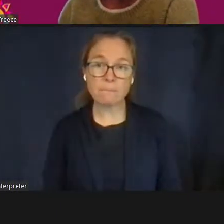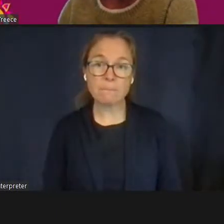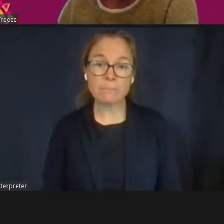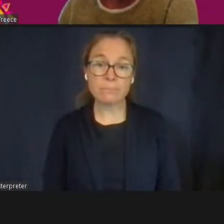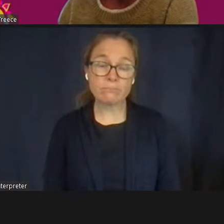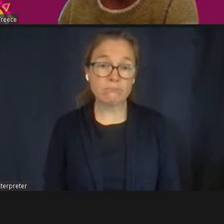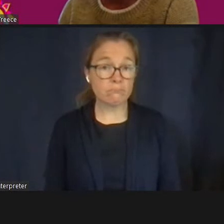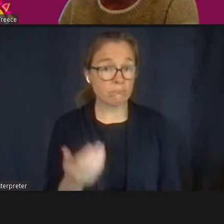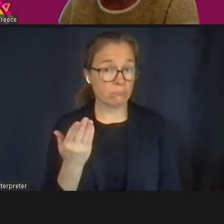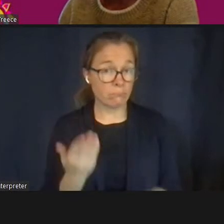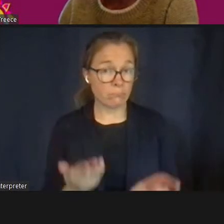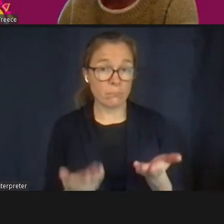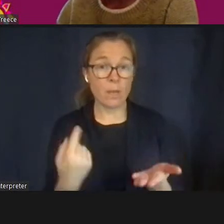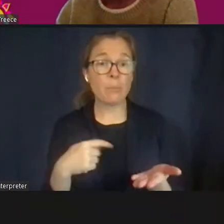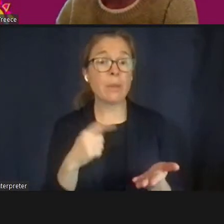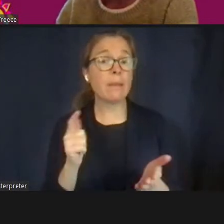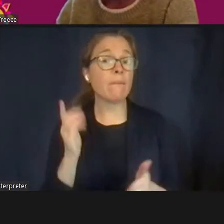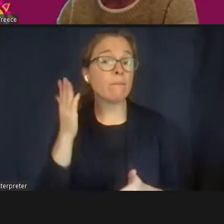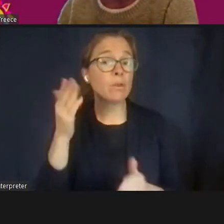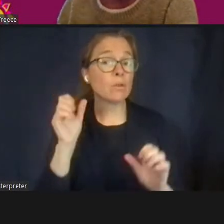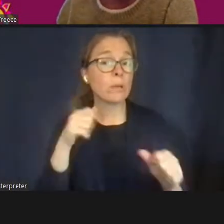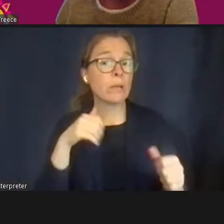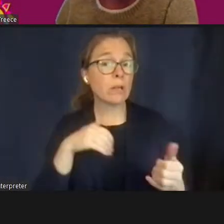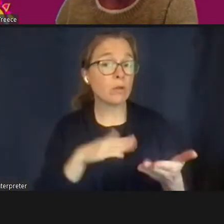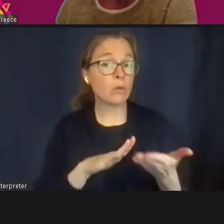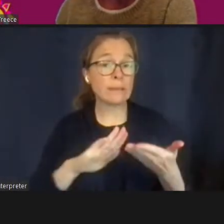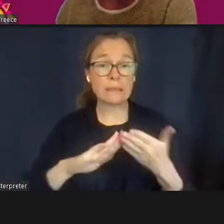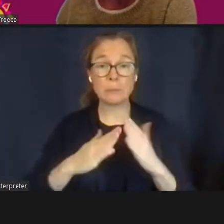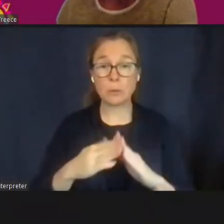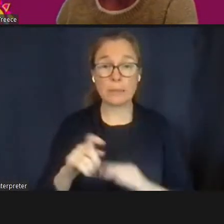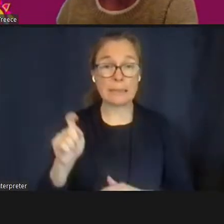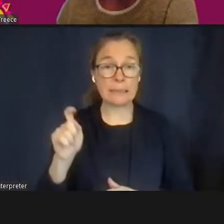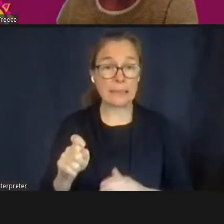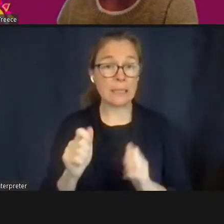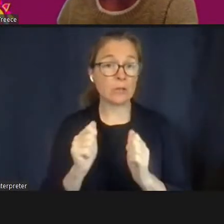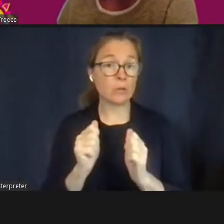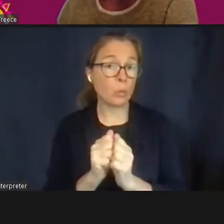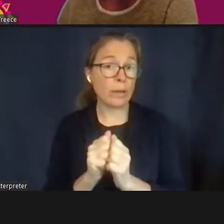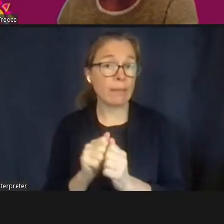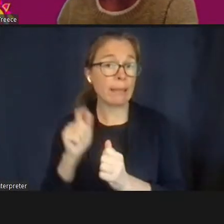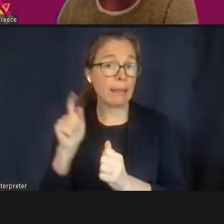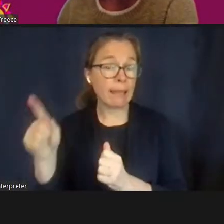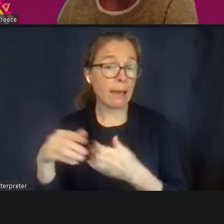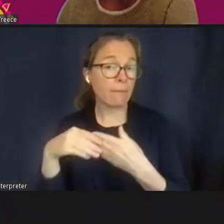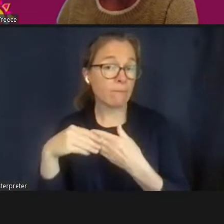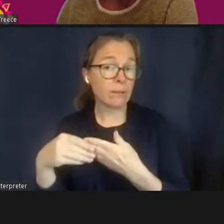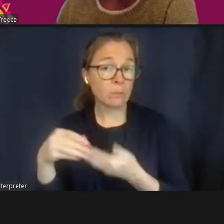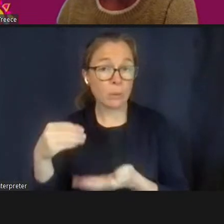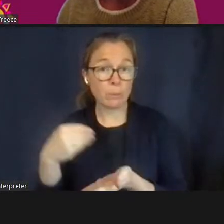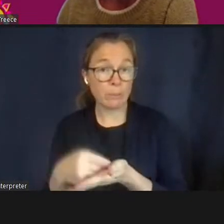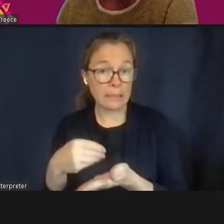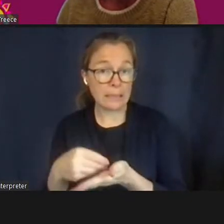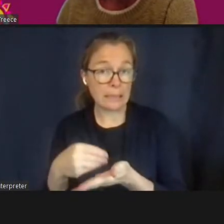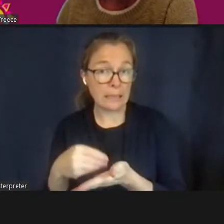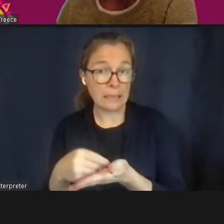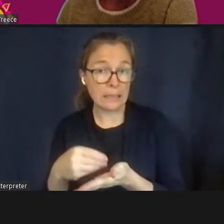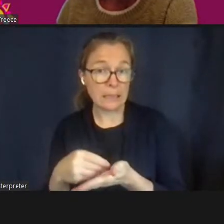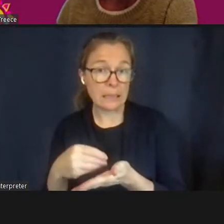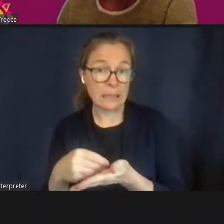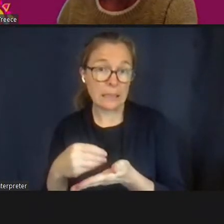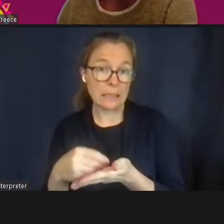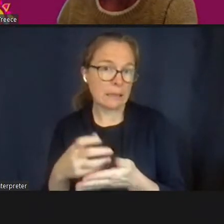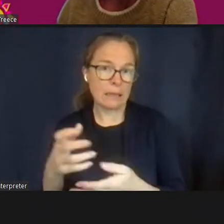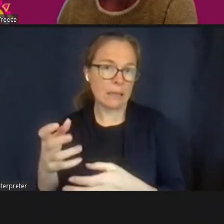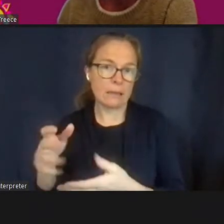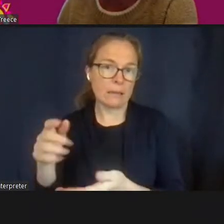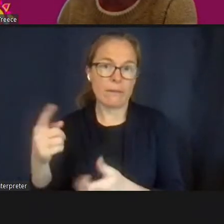address the needs of the community through the contingency dollars here in tranche 1 or the